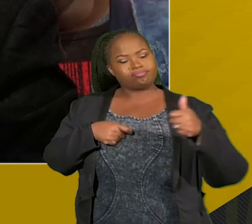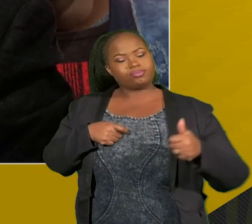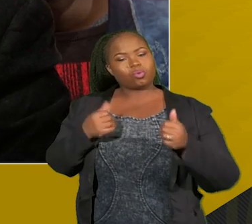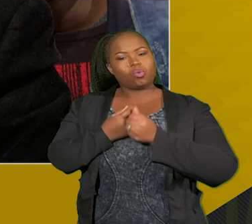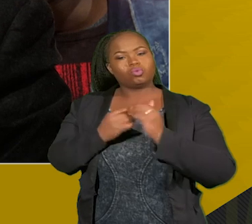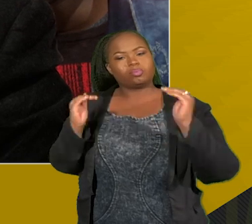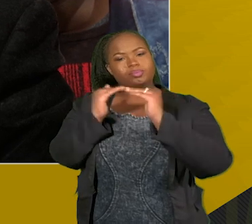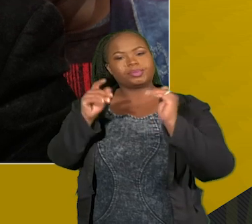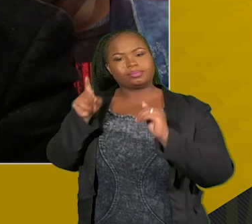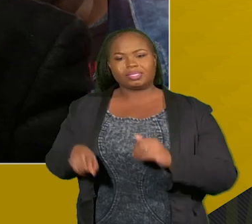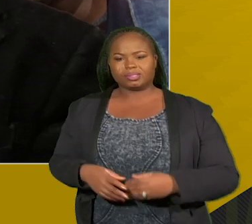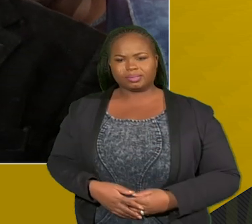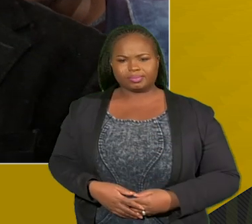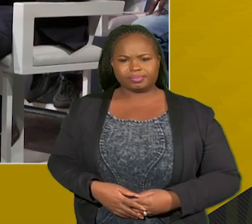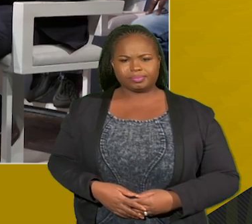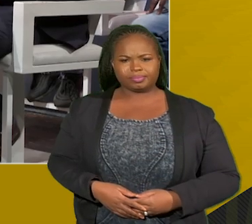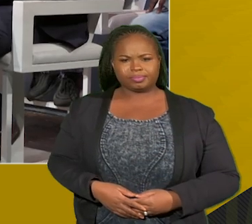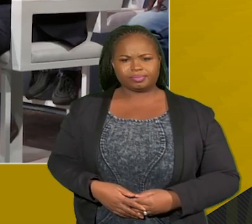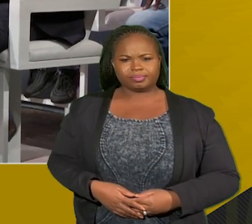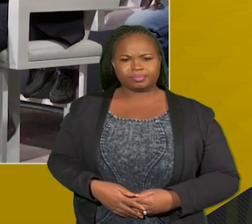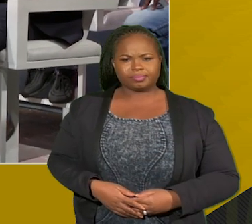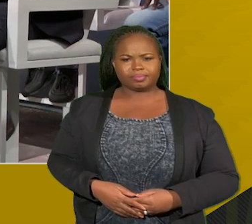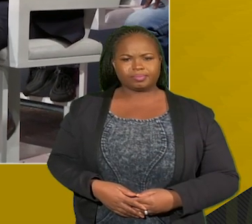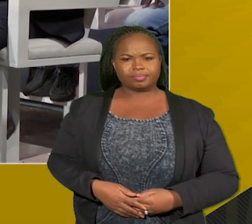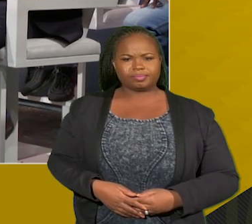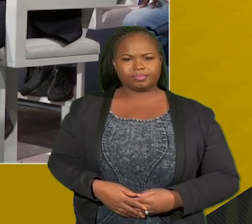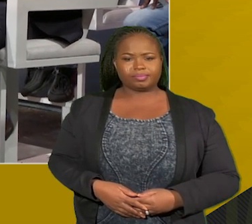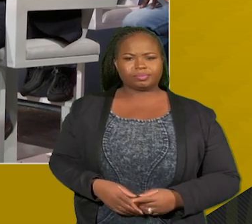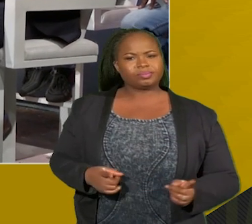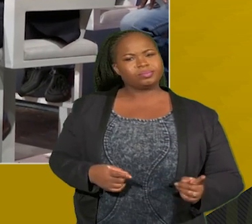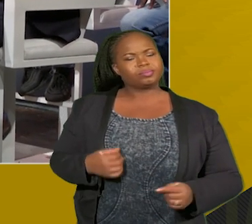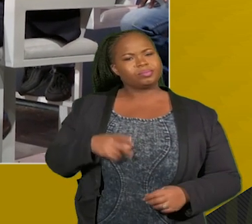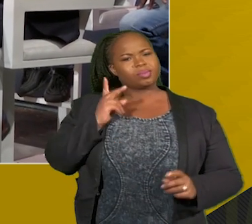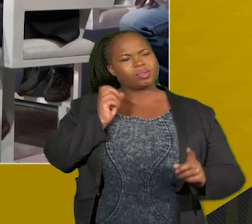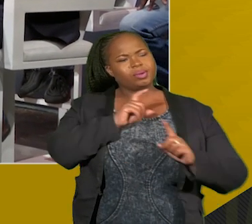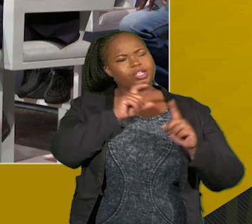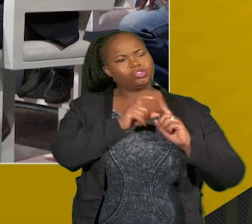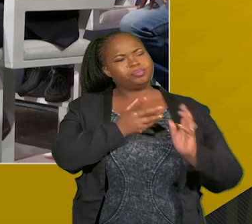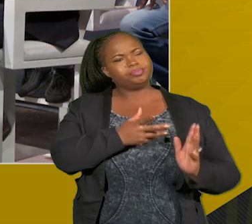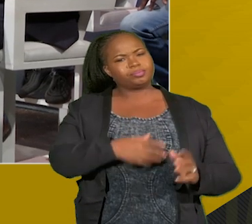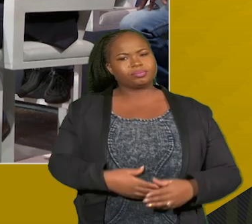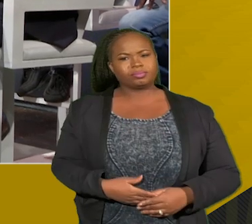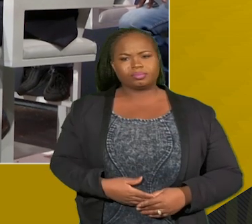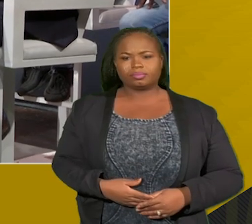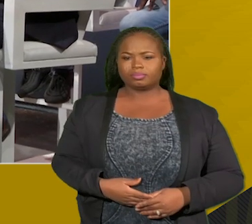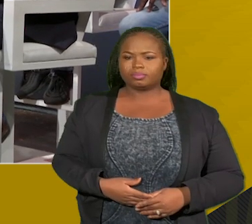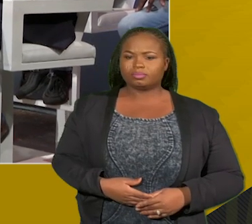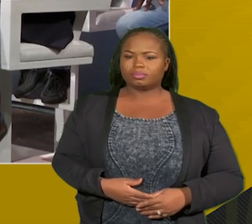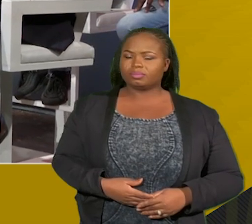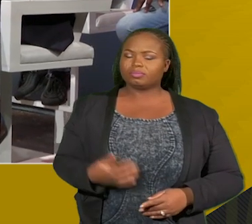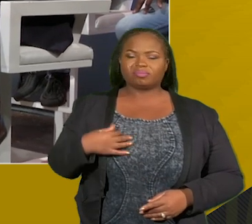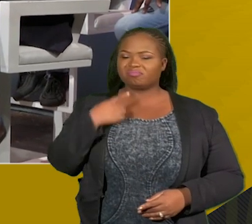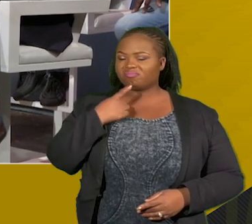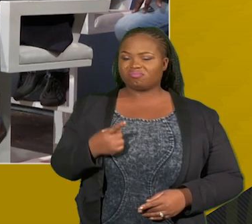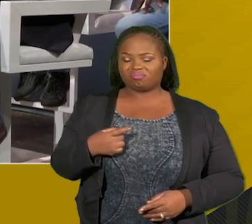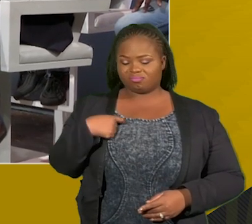go lekana. Wena we blabule ka religion, are re ikwe ka culture. I'm saying